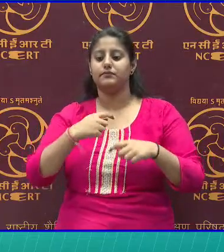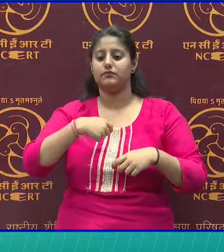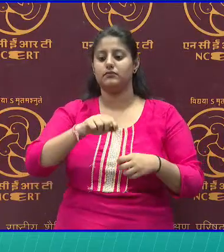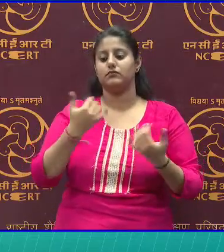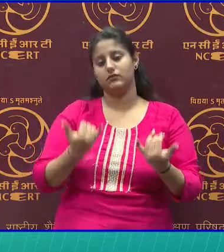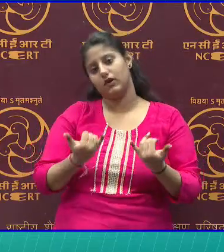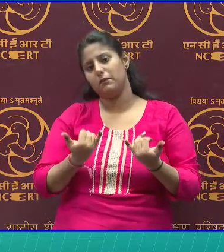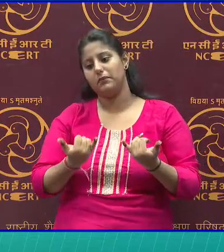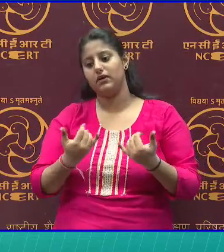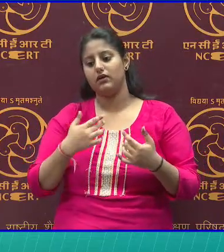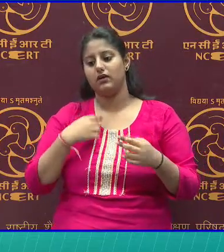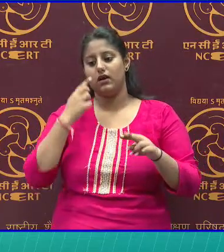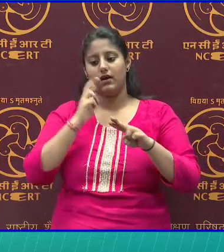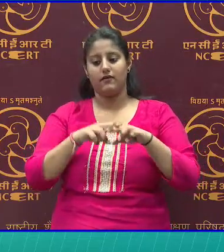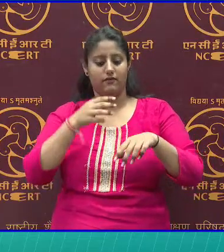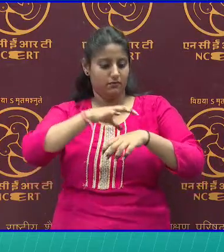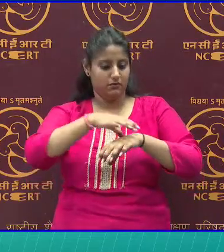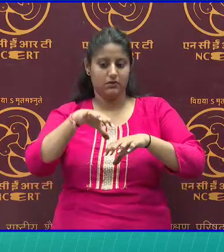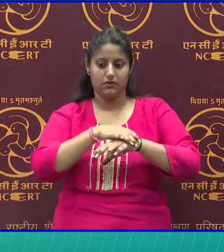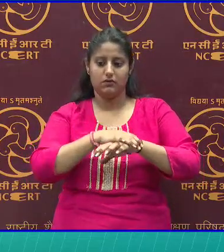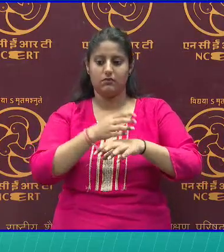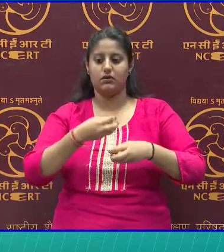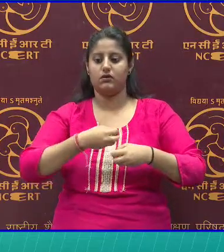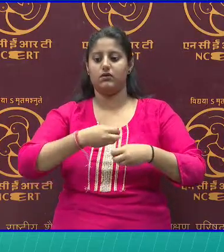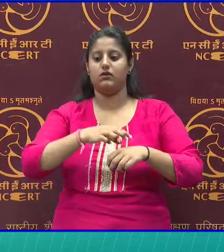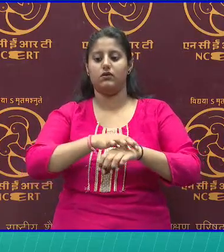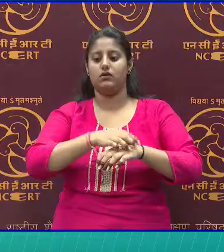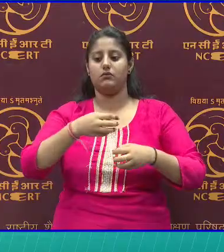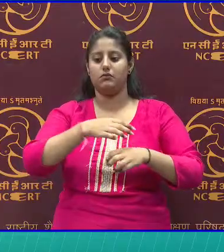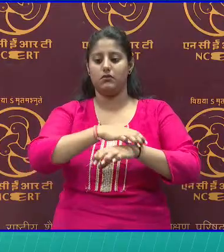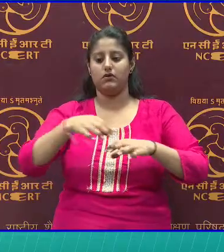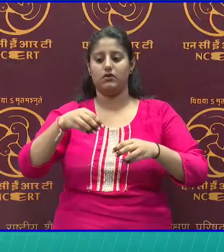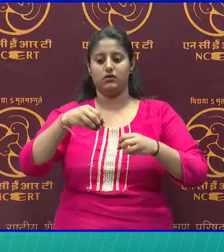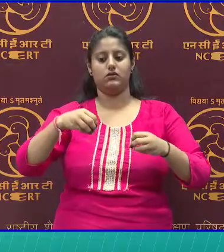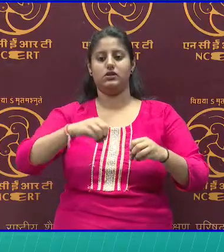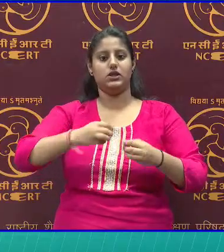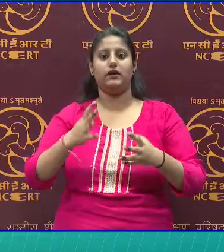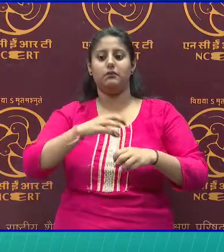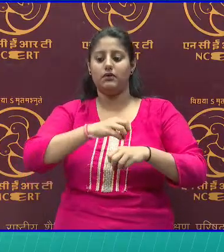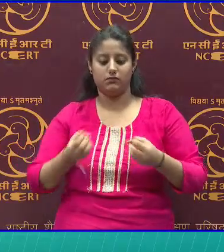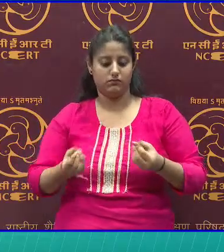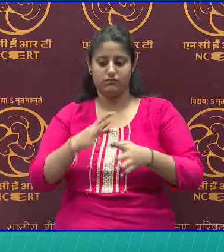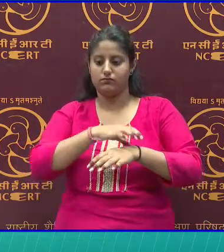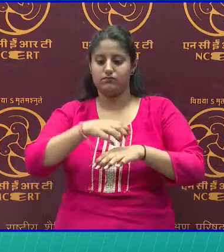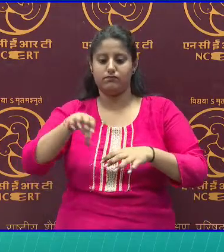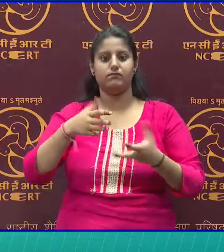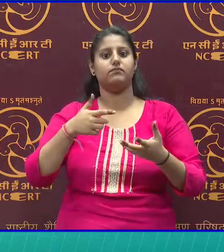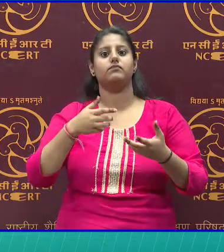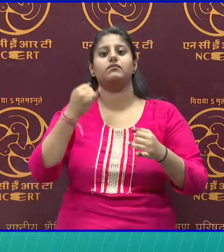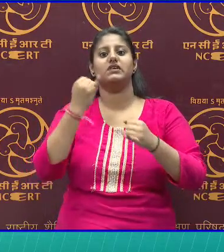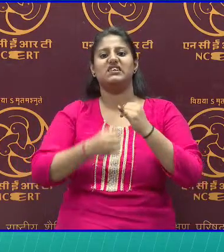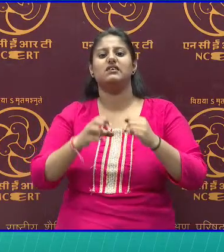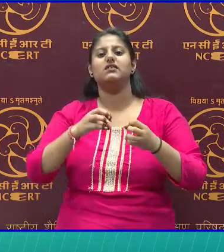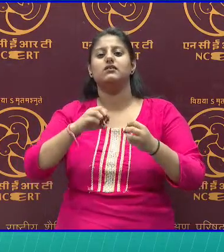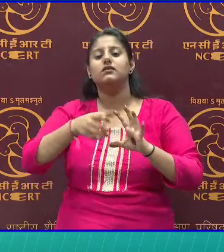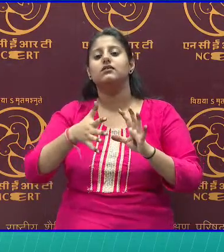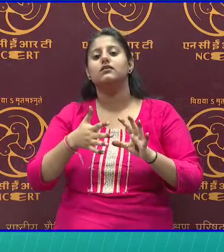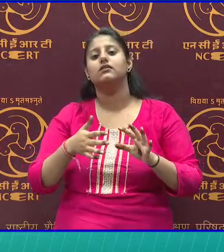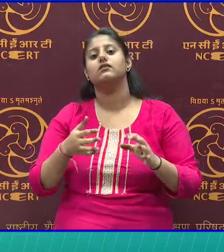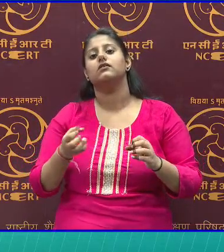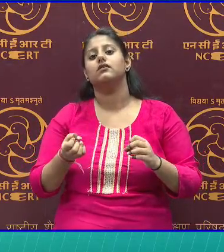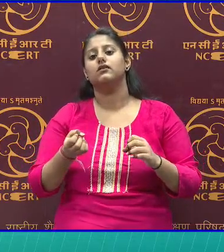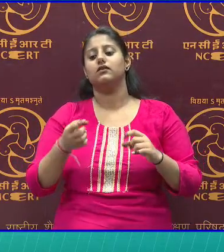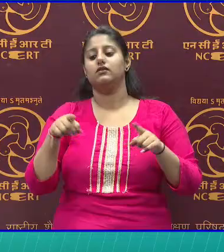now when I was trying with the bangle, I was fascinated. I couldn't do the beginning. So it actually wobbles at the end, and then it comes to an end